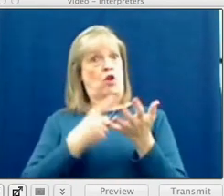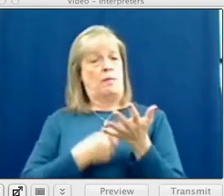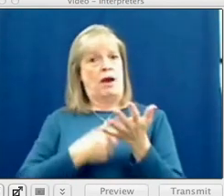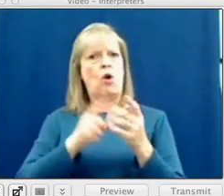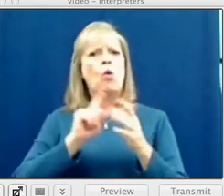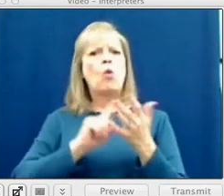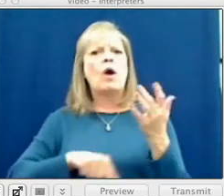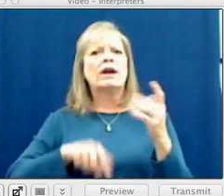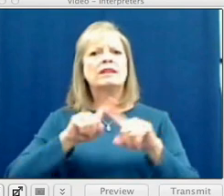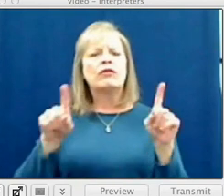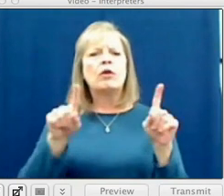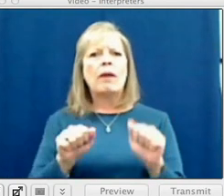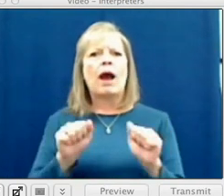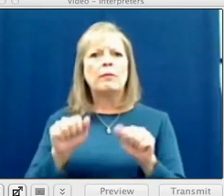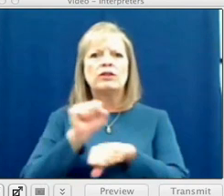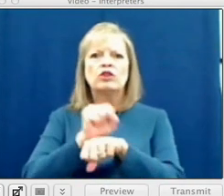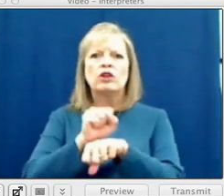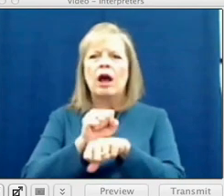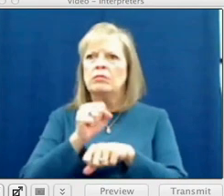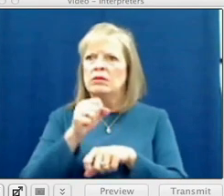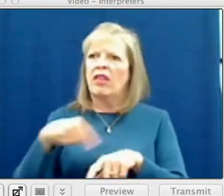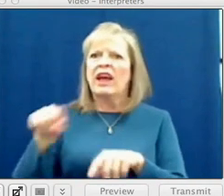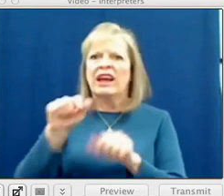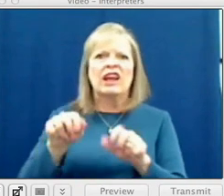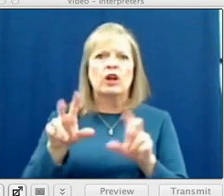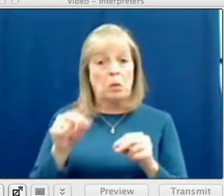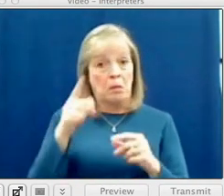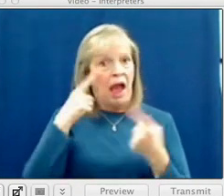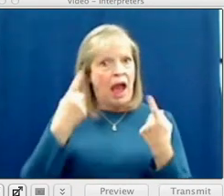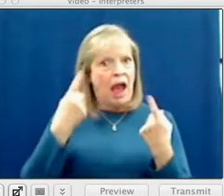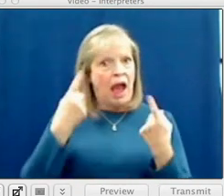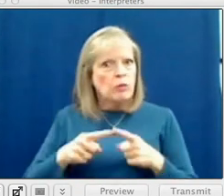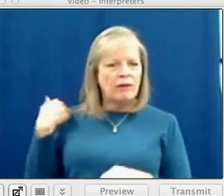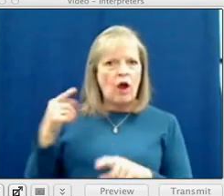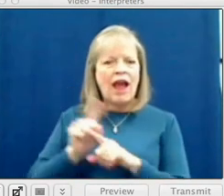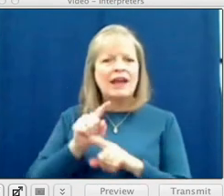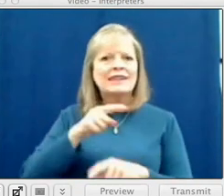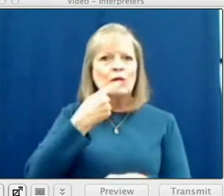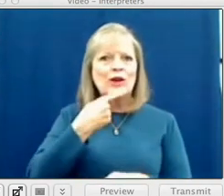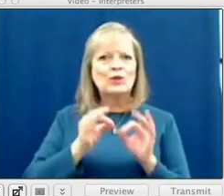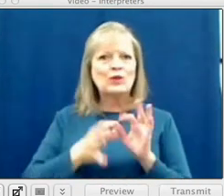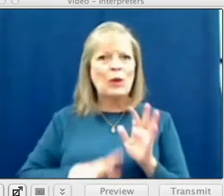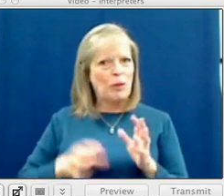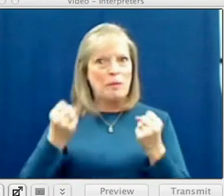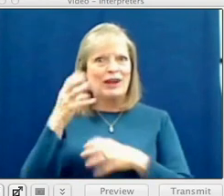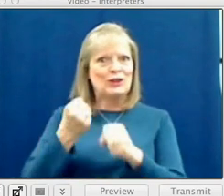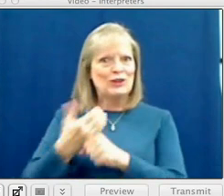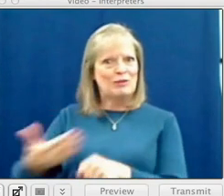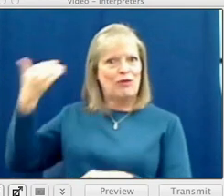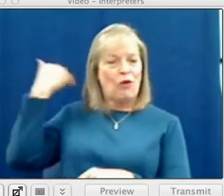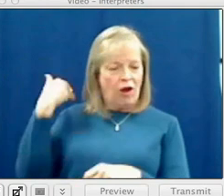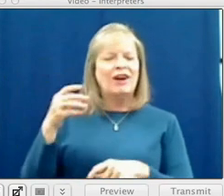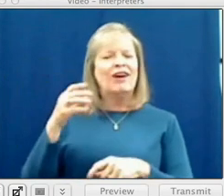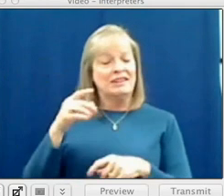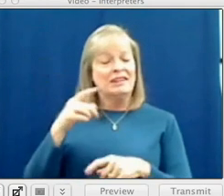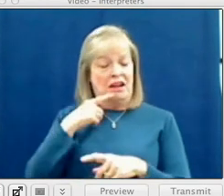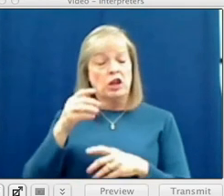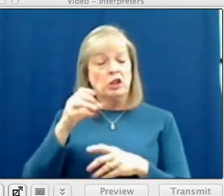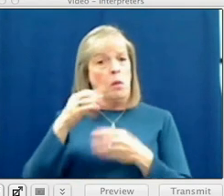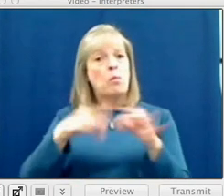interesting because I was also a hearing interpreter in a similar job many years back. And so it's important that the other people in the room